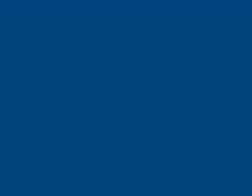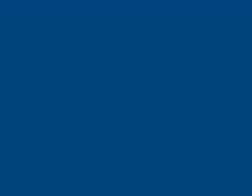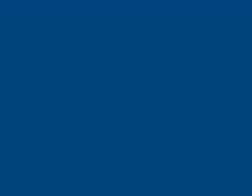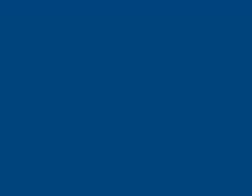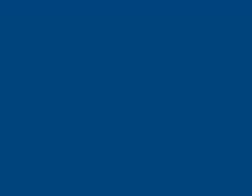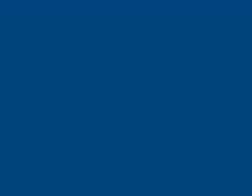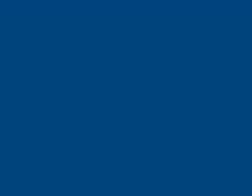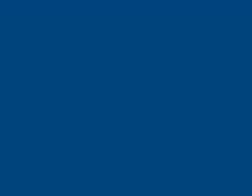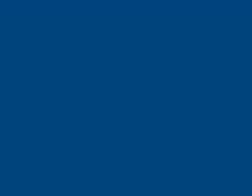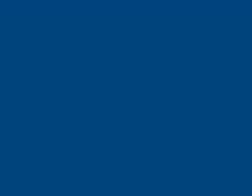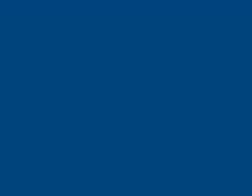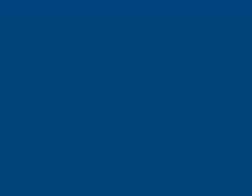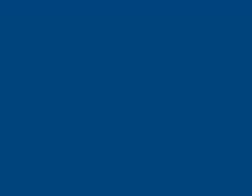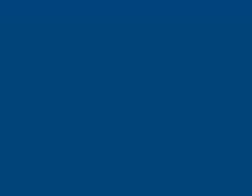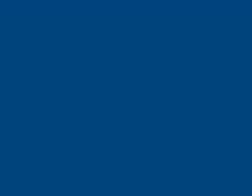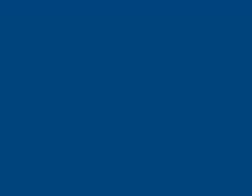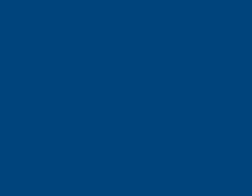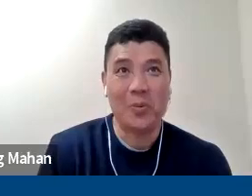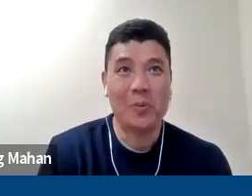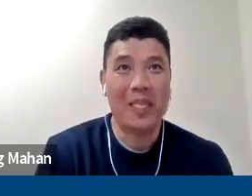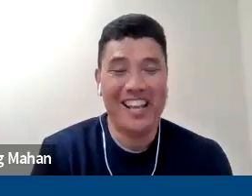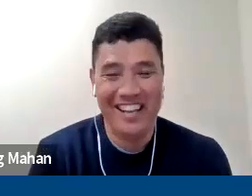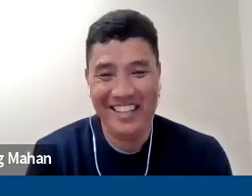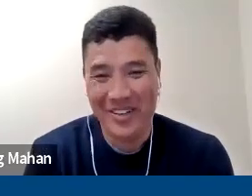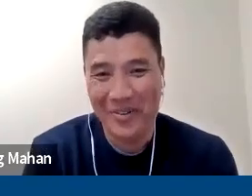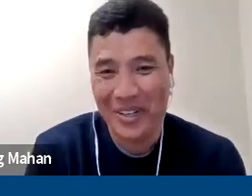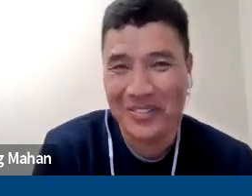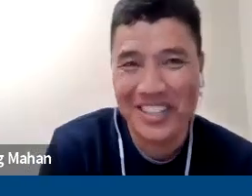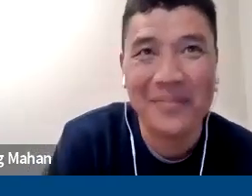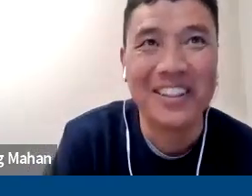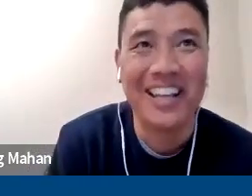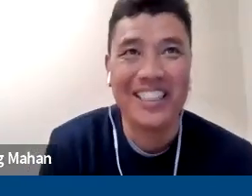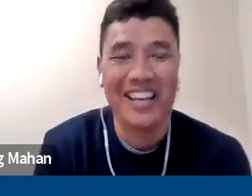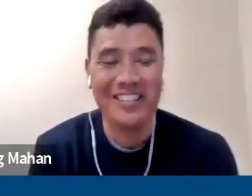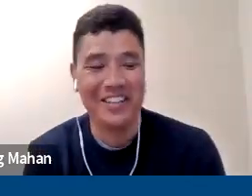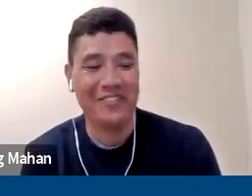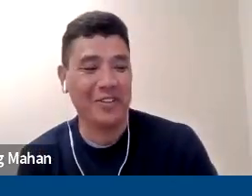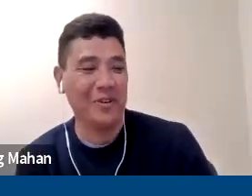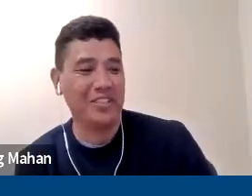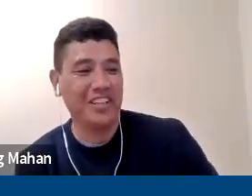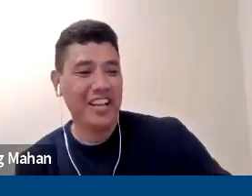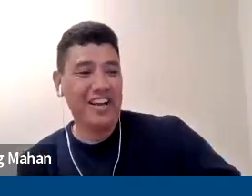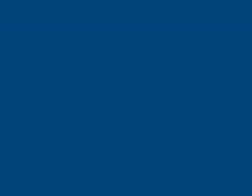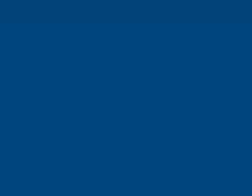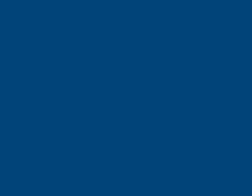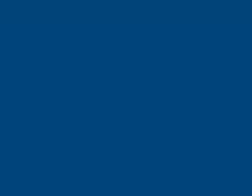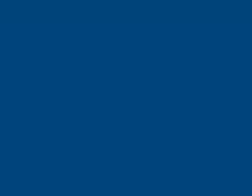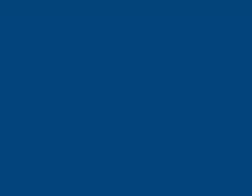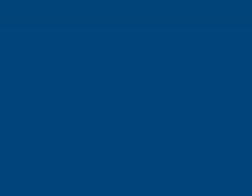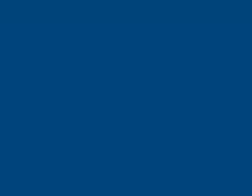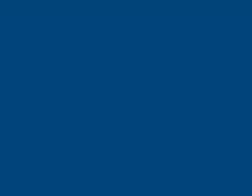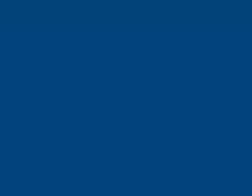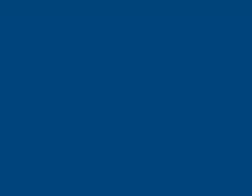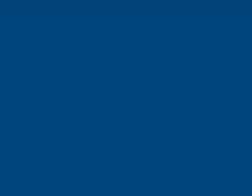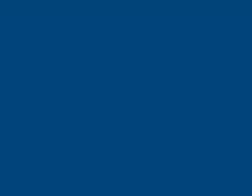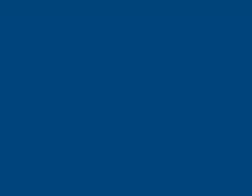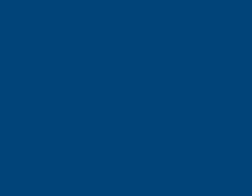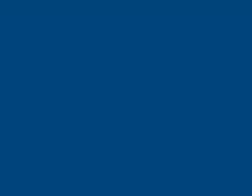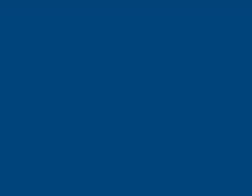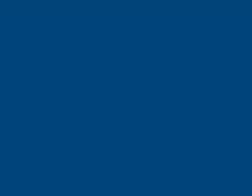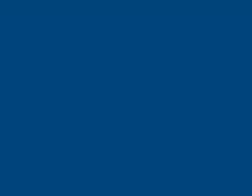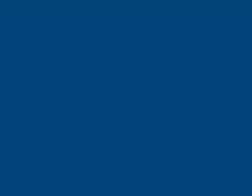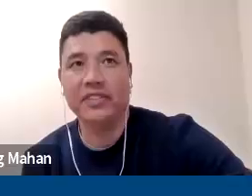another house? Like the same for a flood. Why does a flood skip one house and destroy another house? I